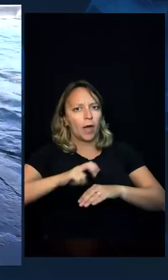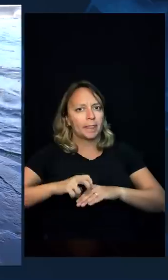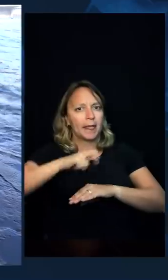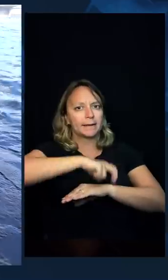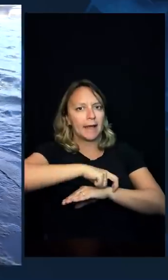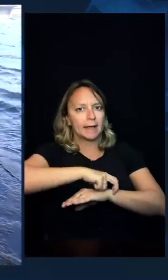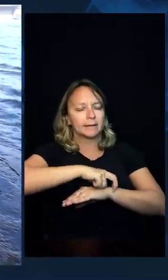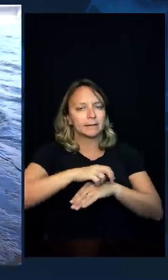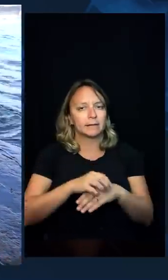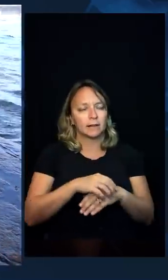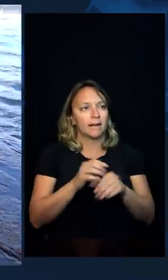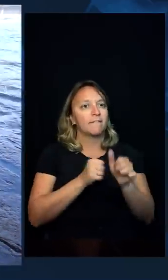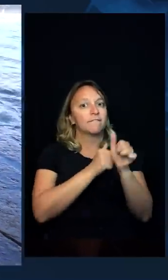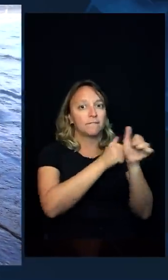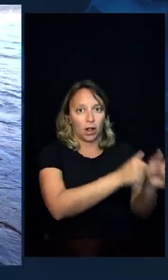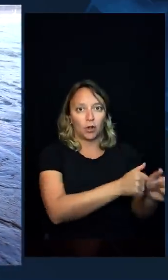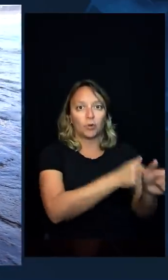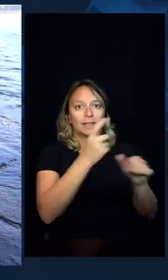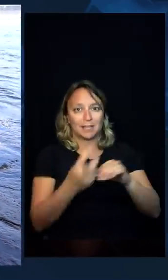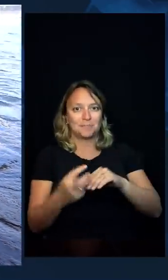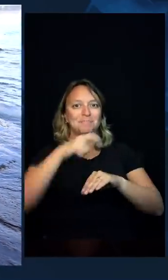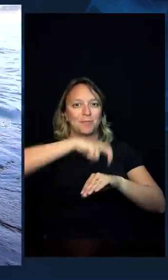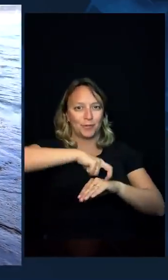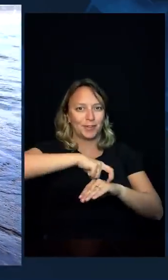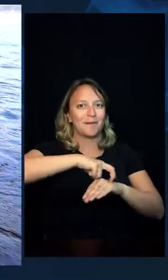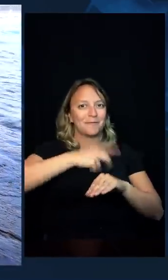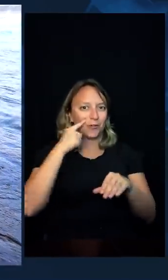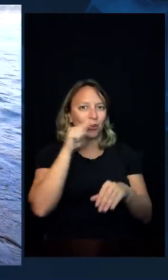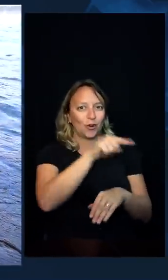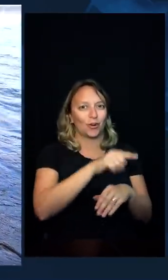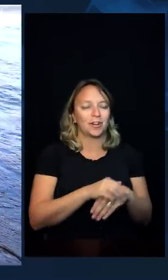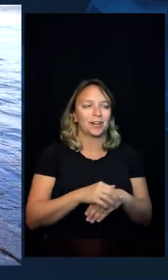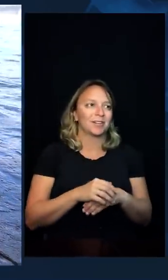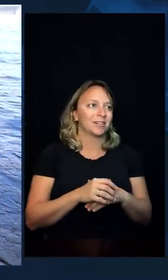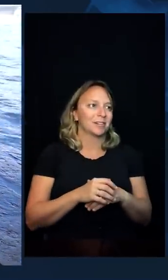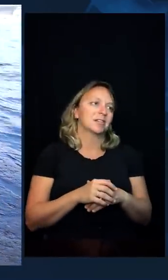She's asking him to follow. He moves up for her.